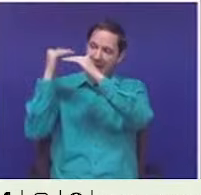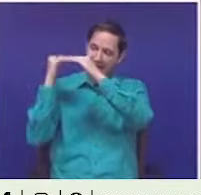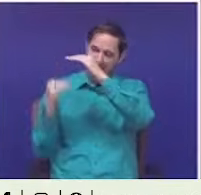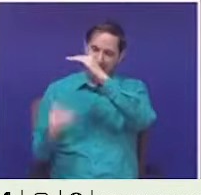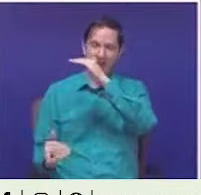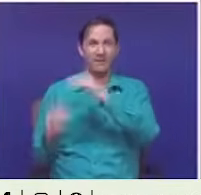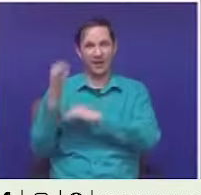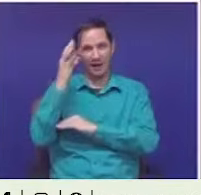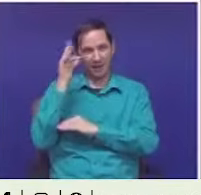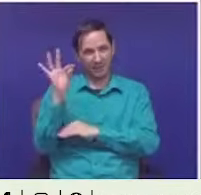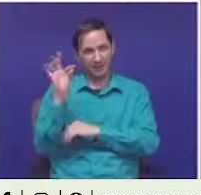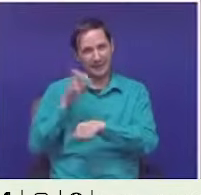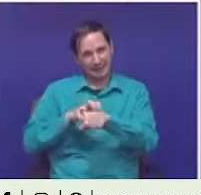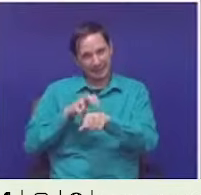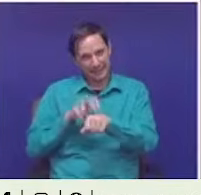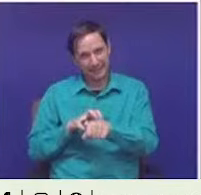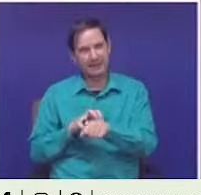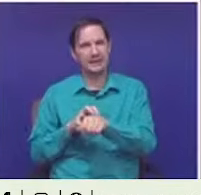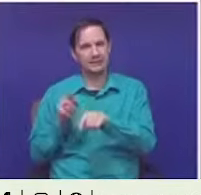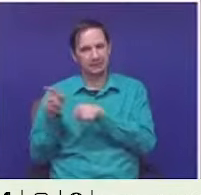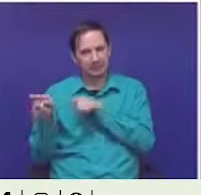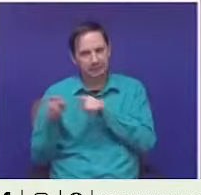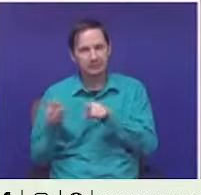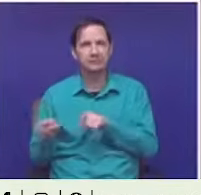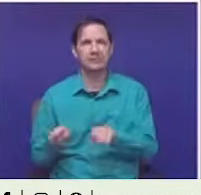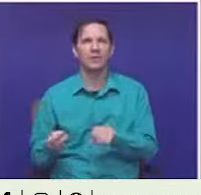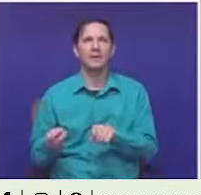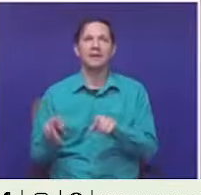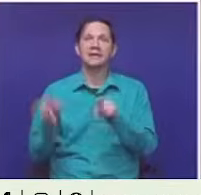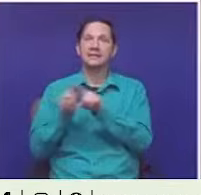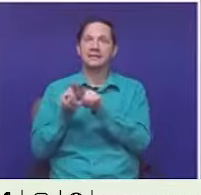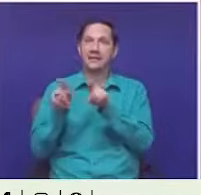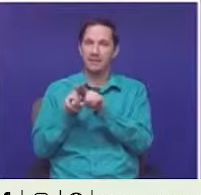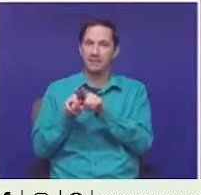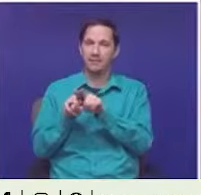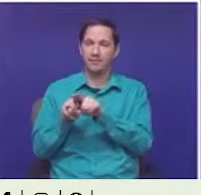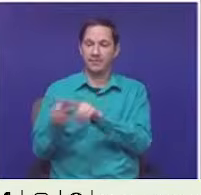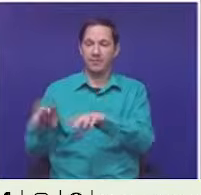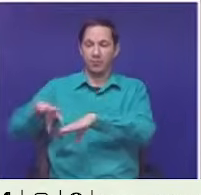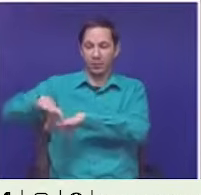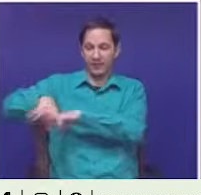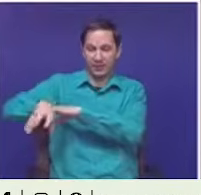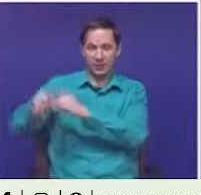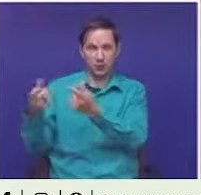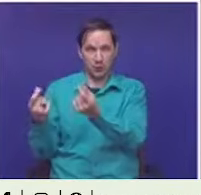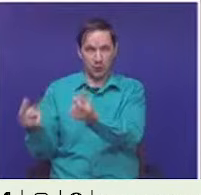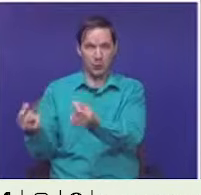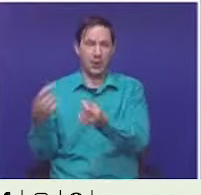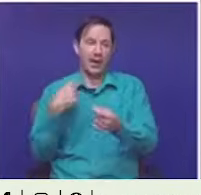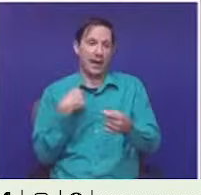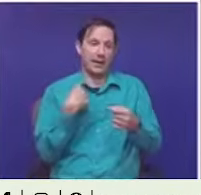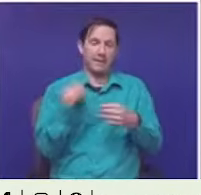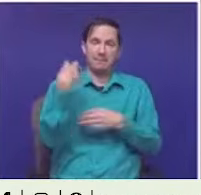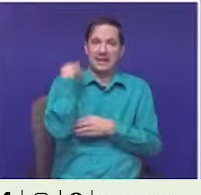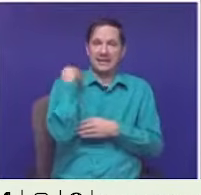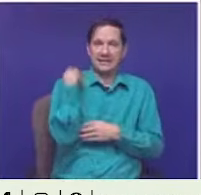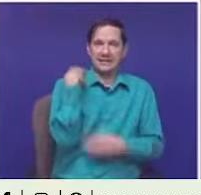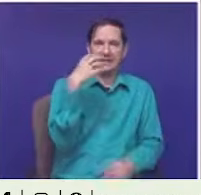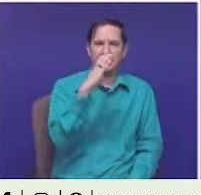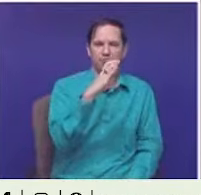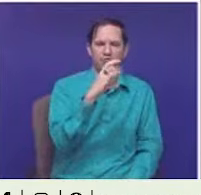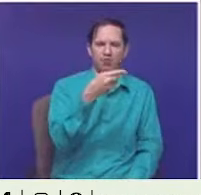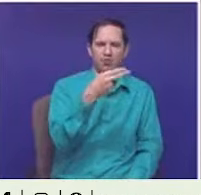we've got provinces doing this at the bottom, but we also have Minister Creasy and I looking at a